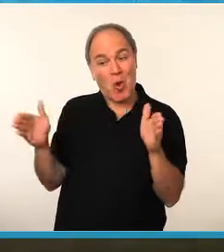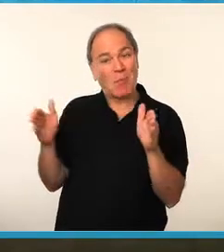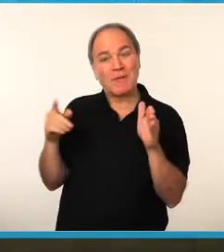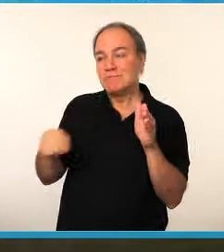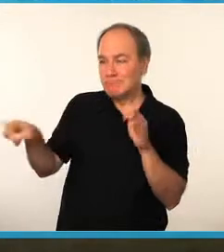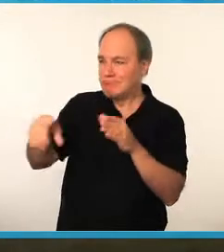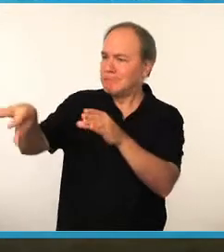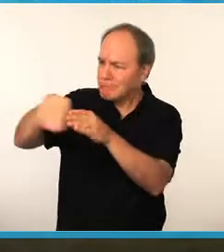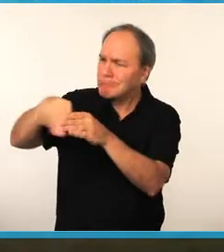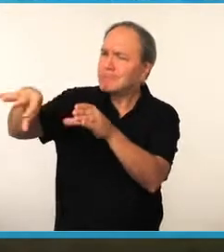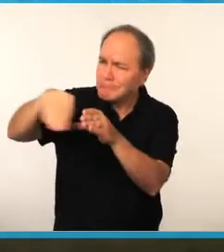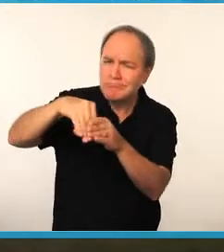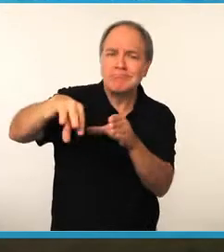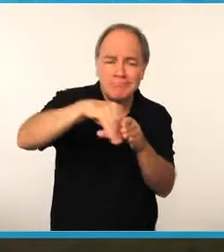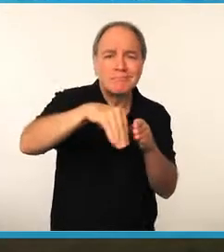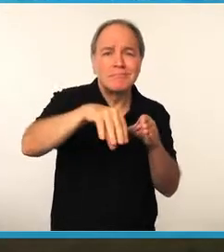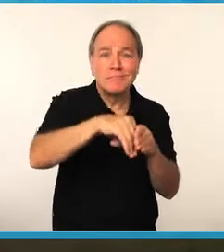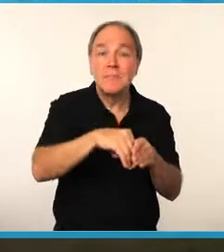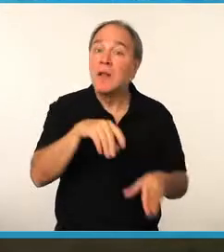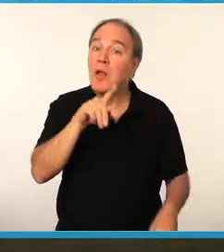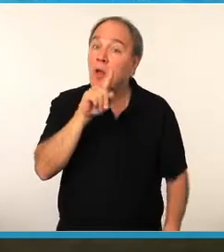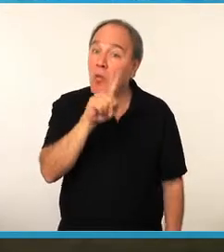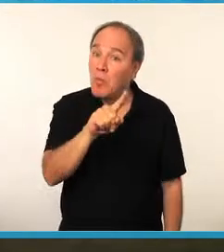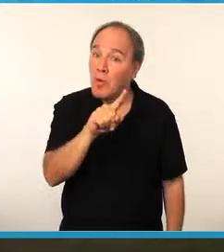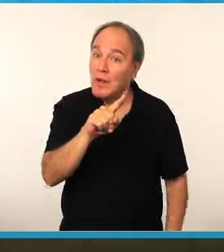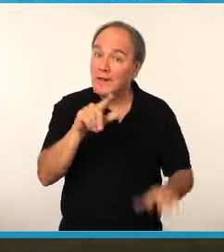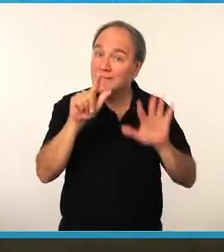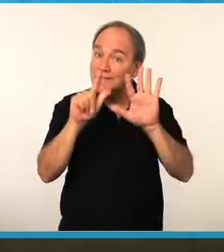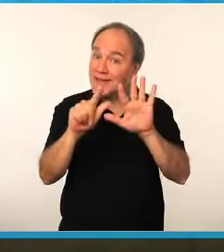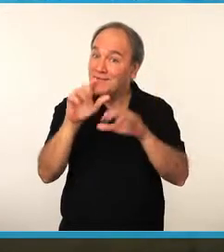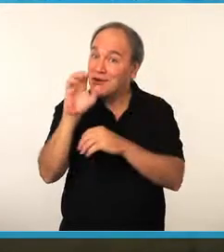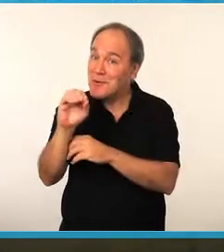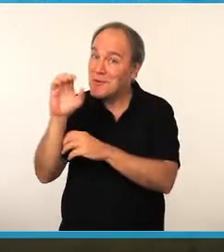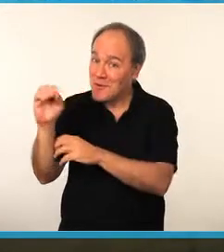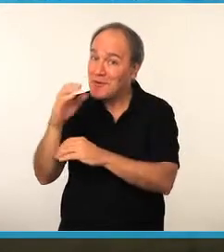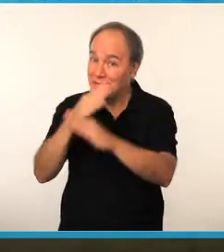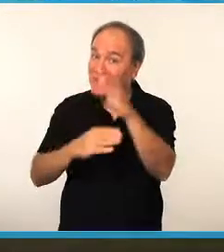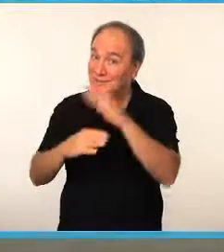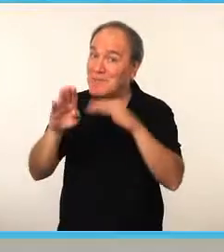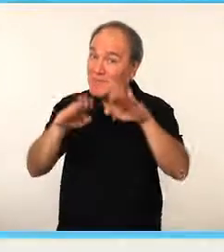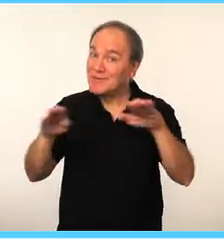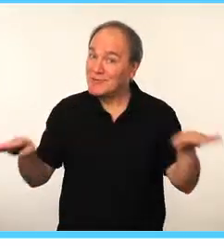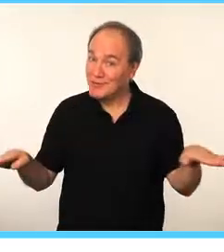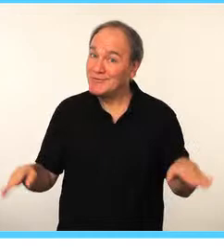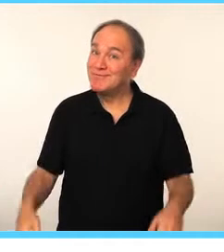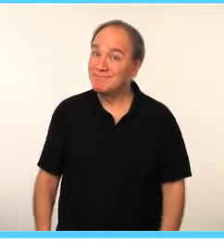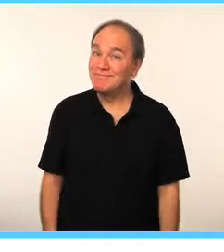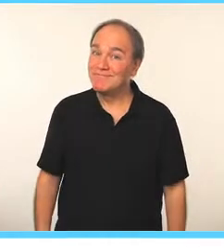and are welcoming more than 1,700 children with disabilities.